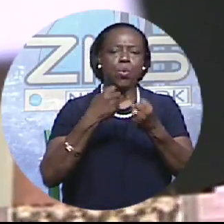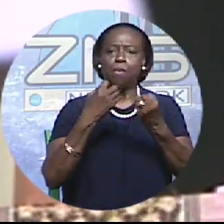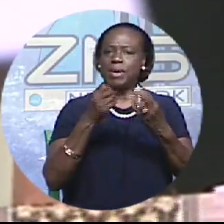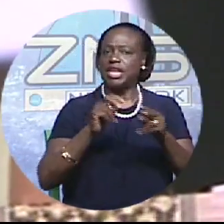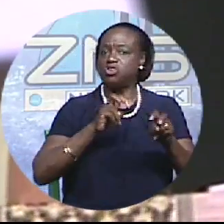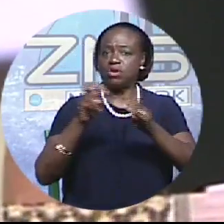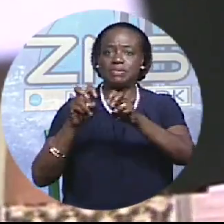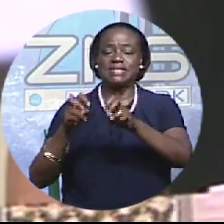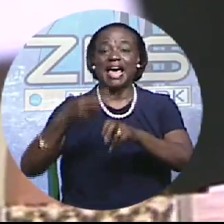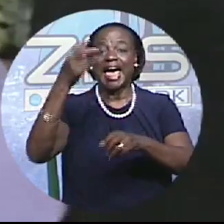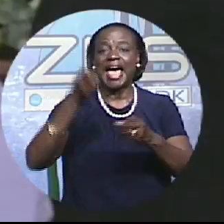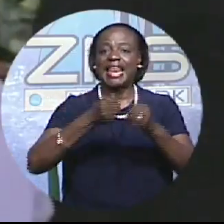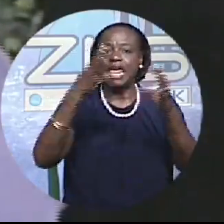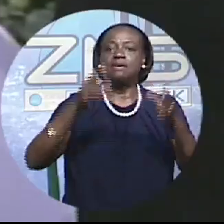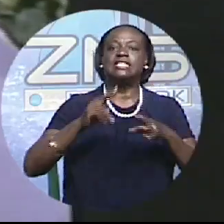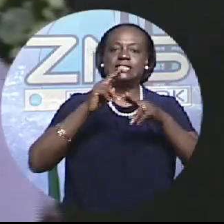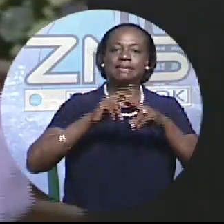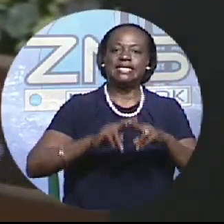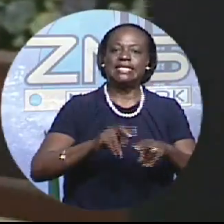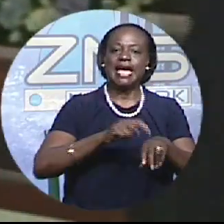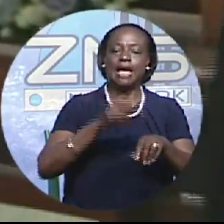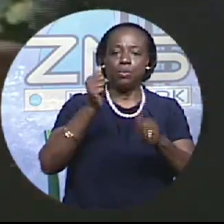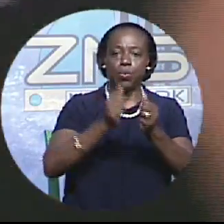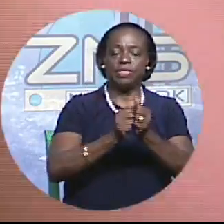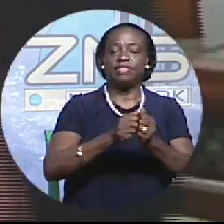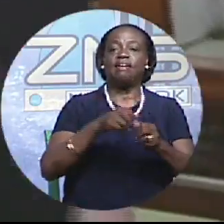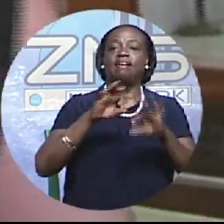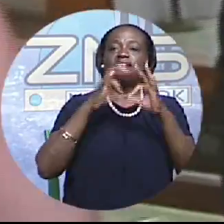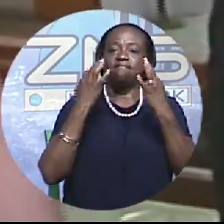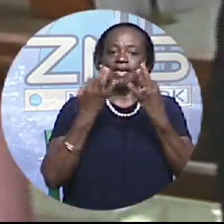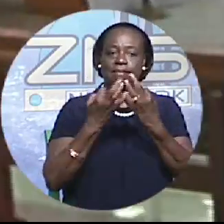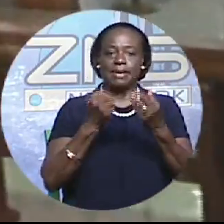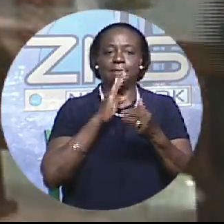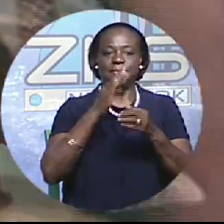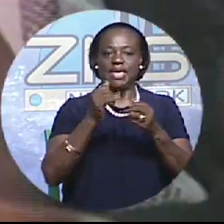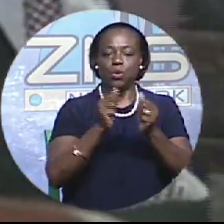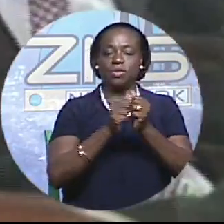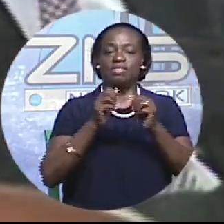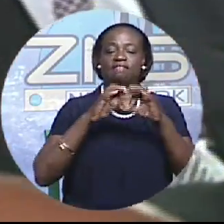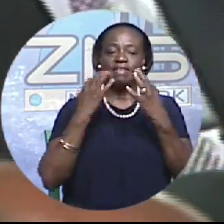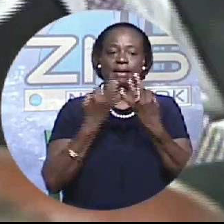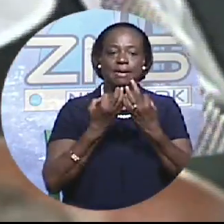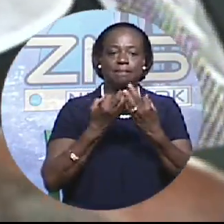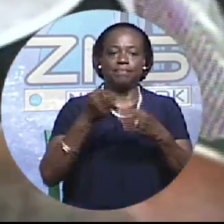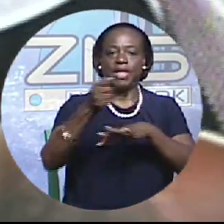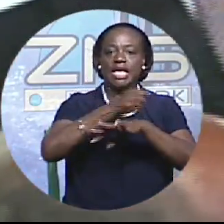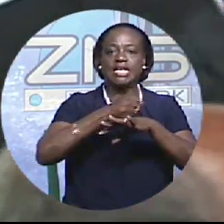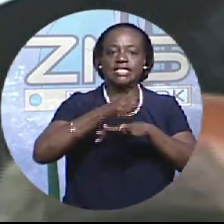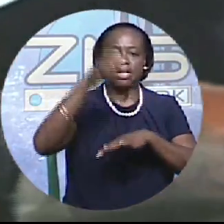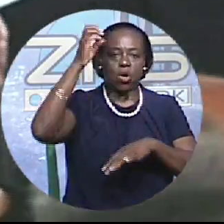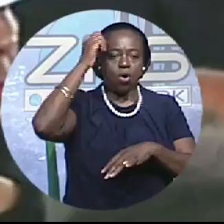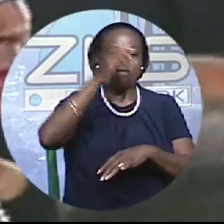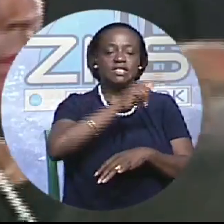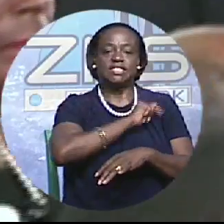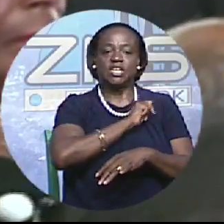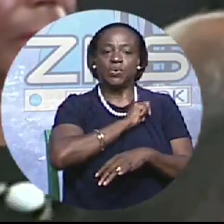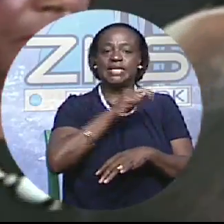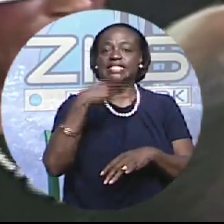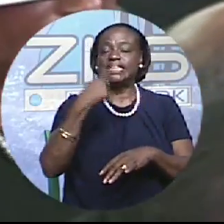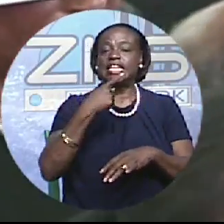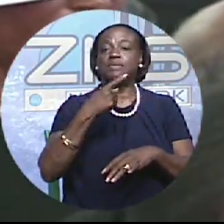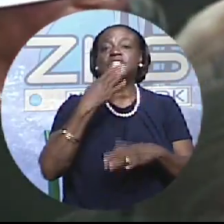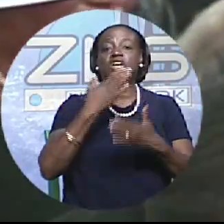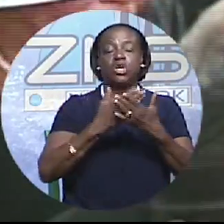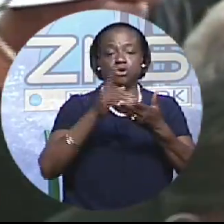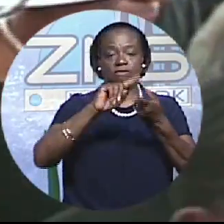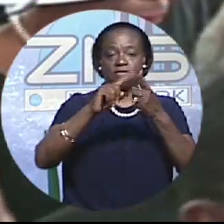trip was spending time with family. During the service, former Governor General Sir Orville Turnquest regarded Miller as a great friend and one